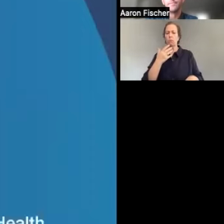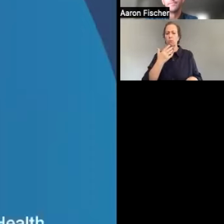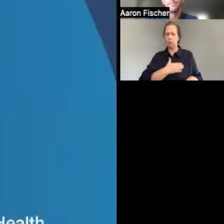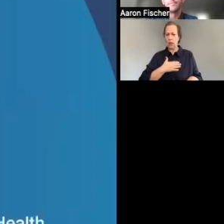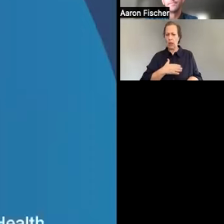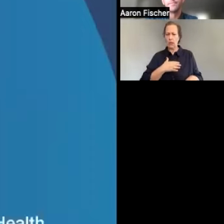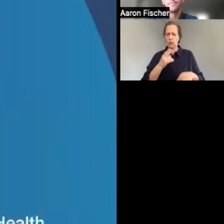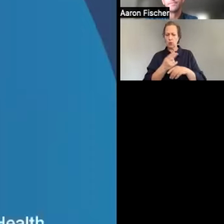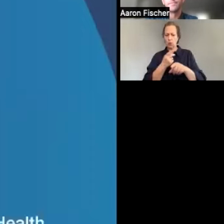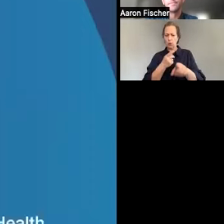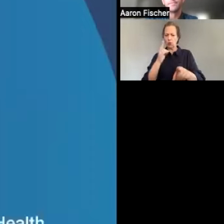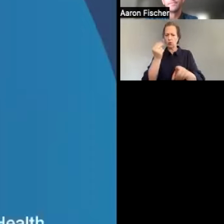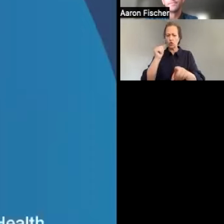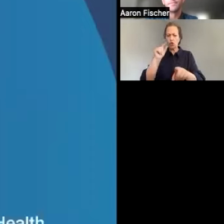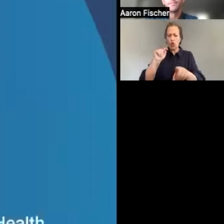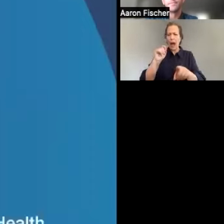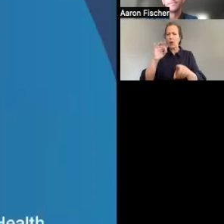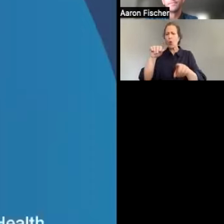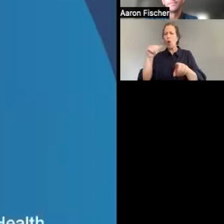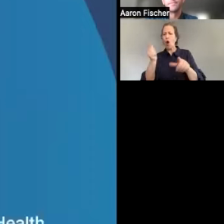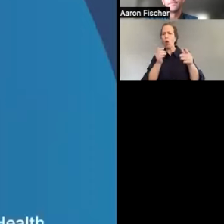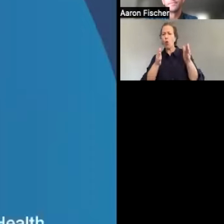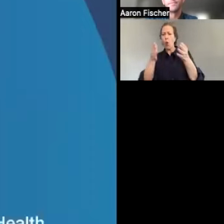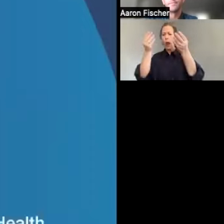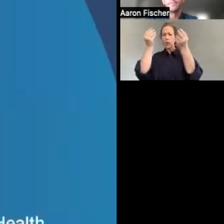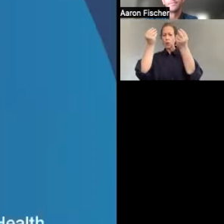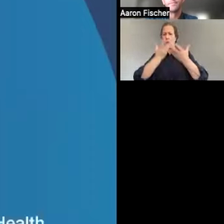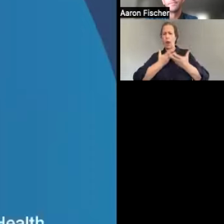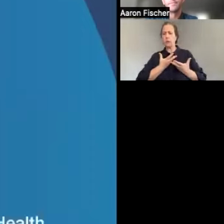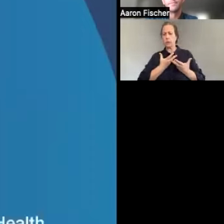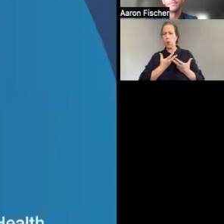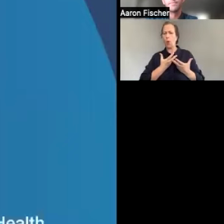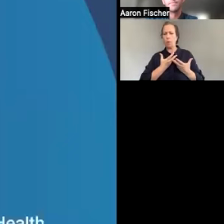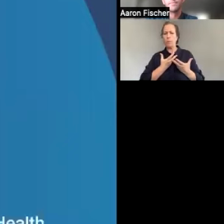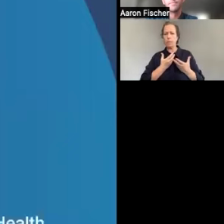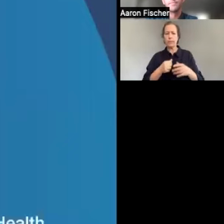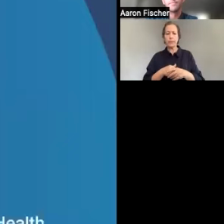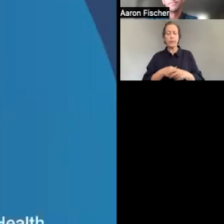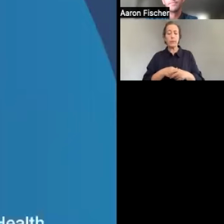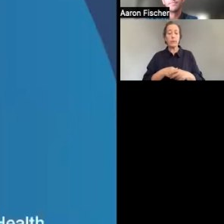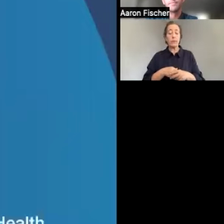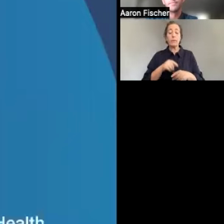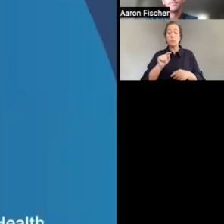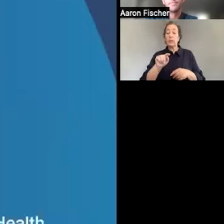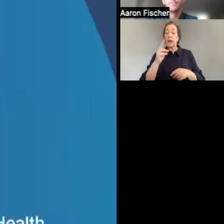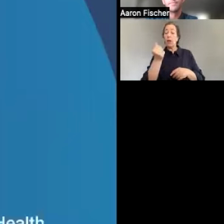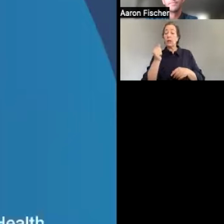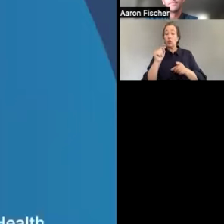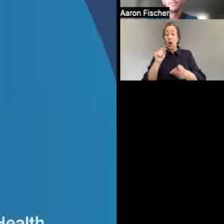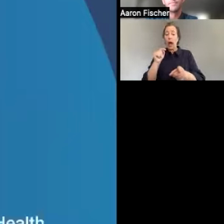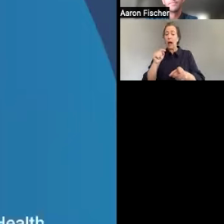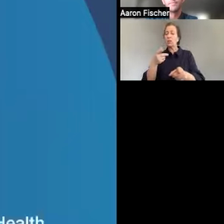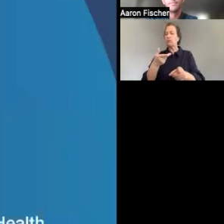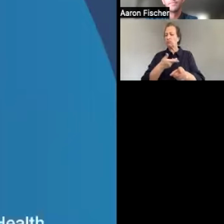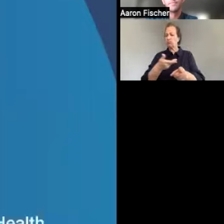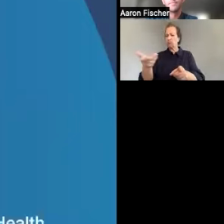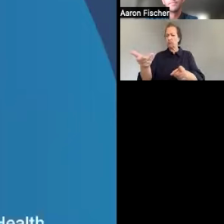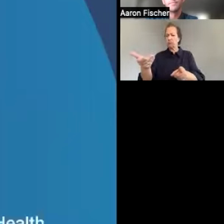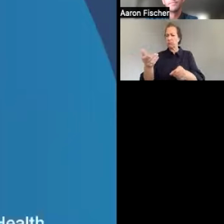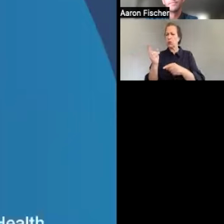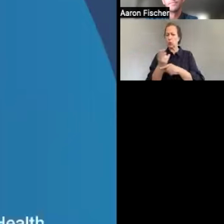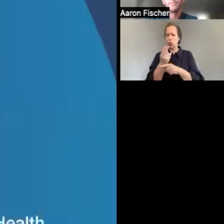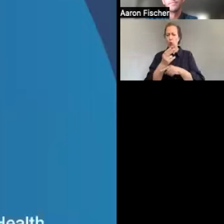or other functions to communicate with us and let us know. Speaking of the chat, you are welcome to use the chat